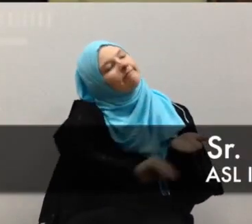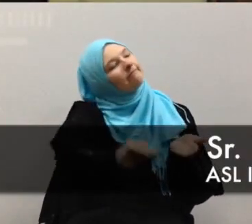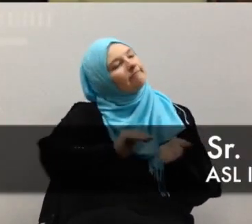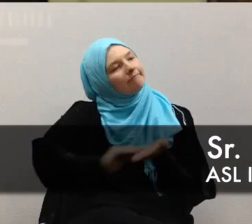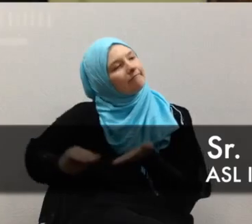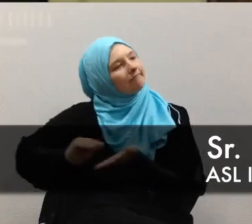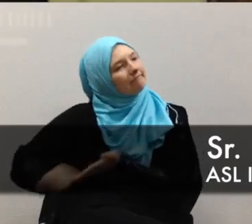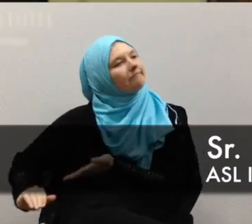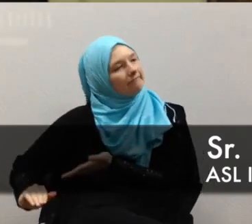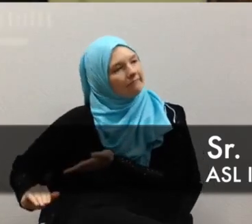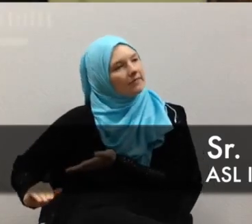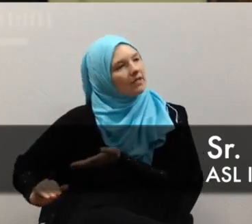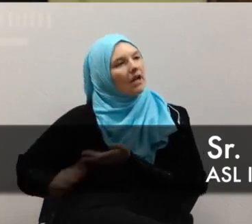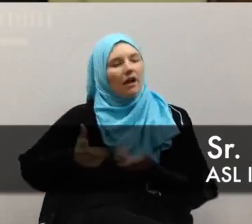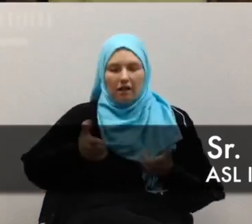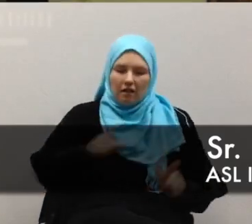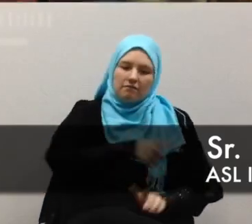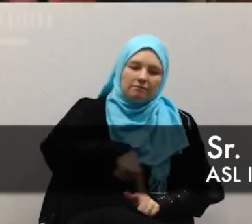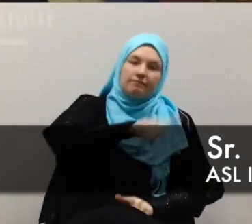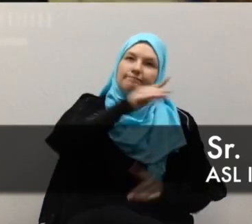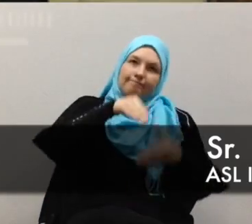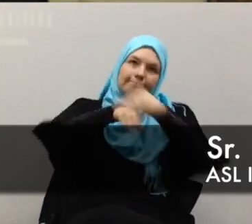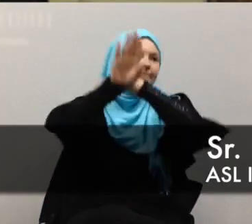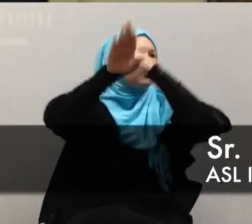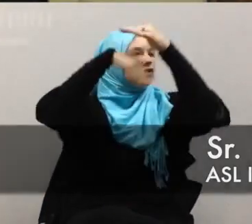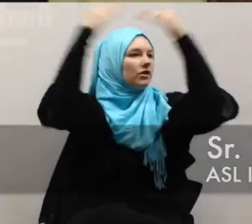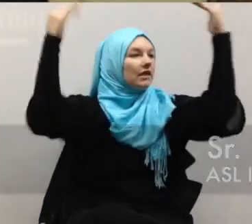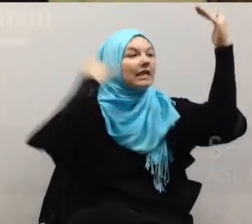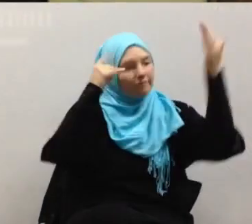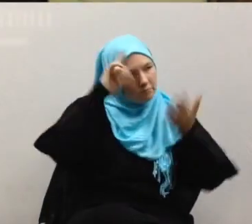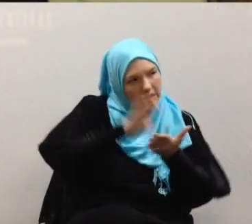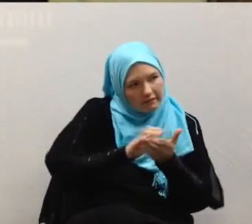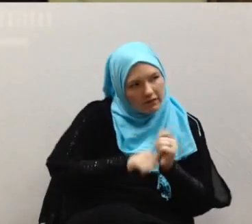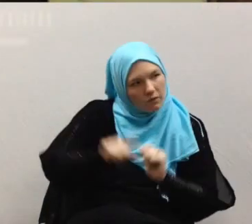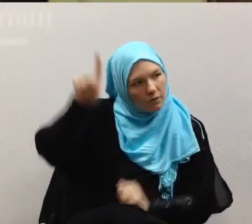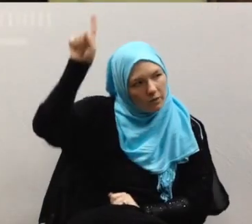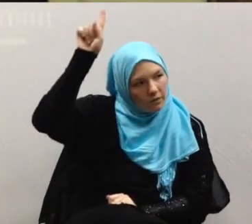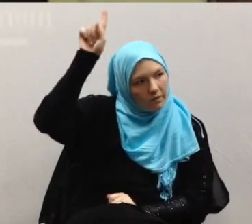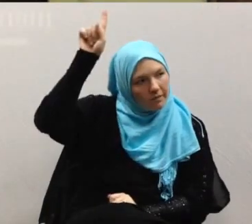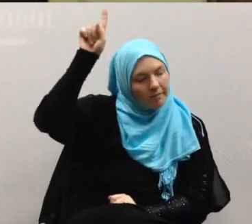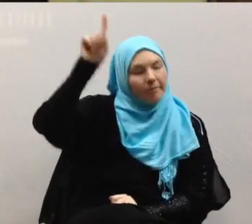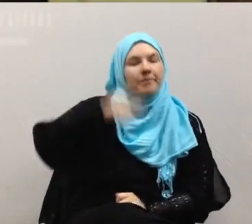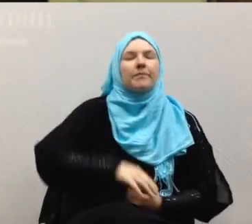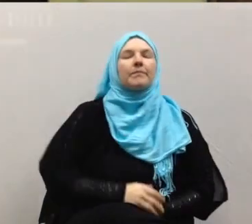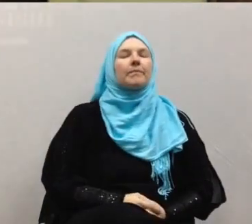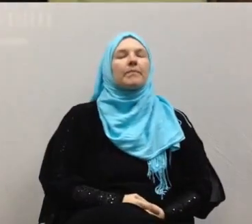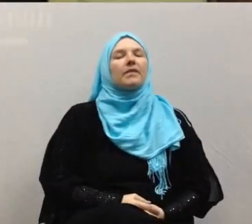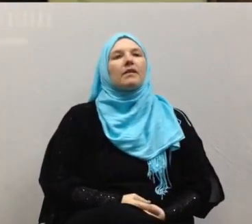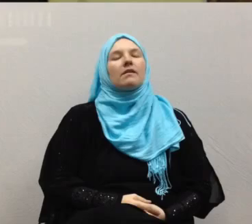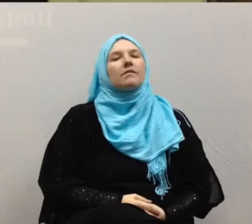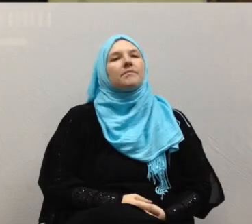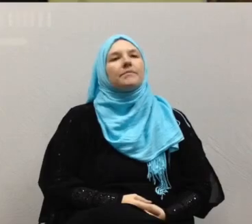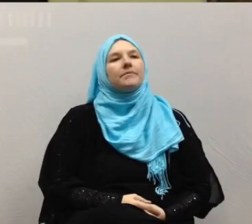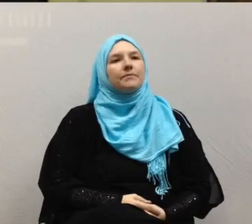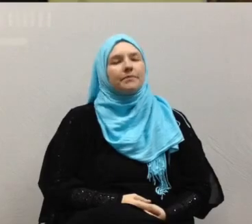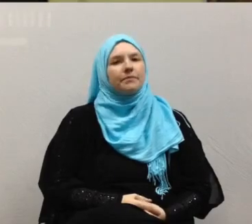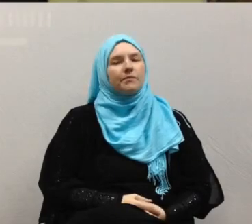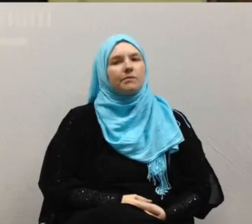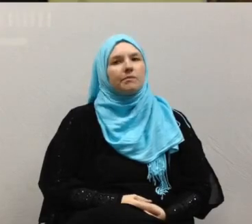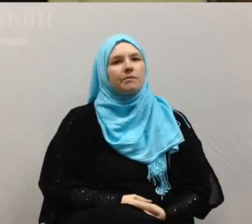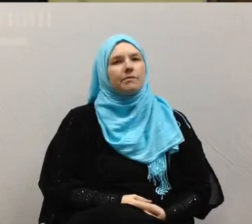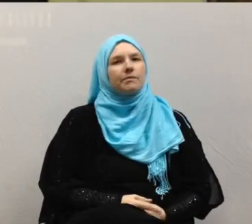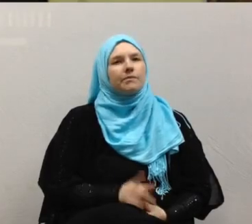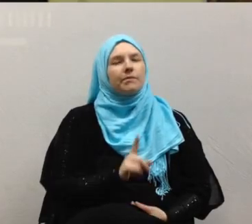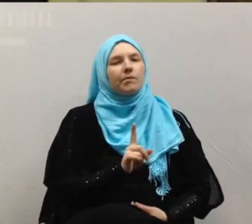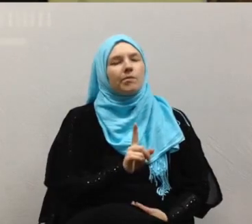and to expiate their sins. And ever is that, in the sight of Allah a great attainment.